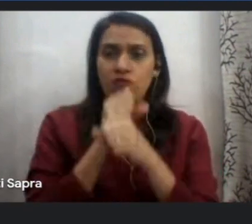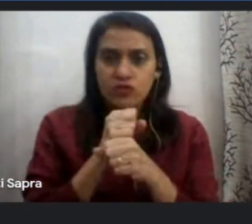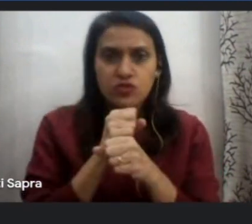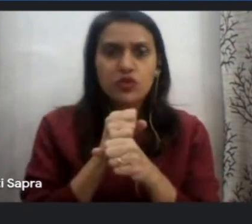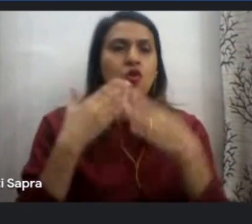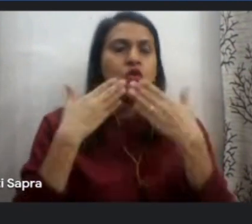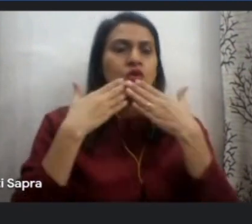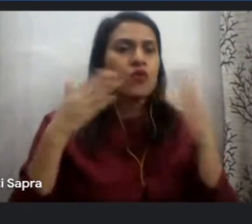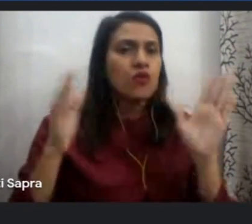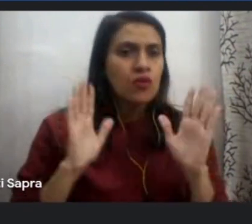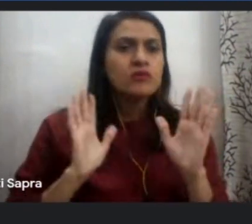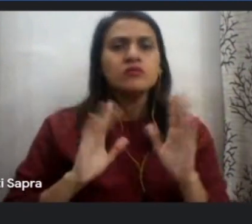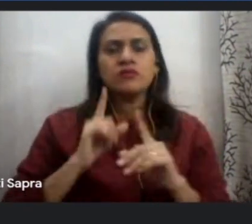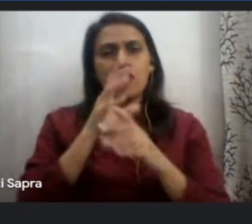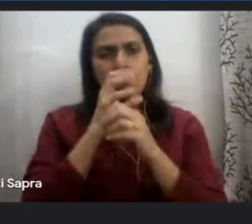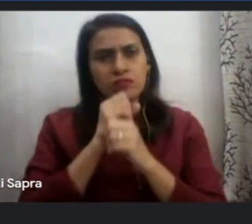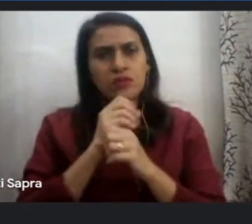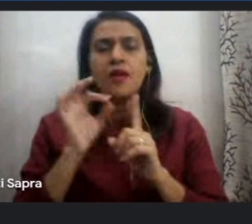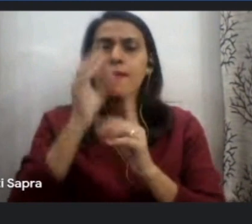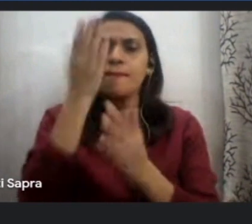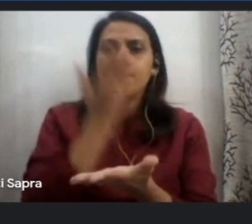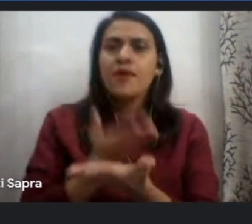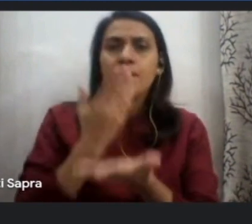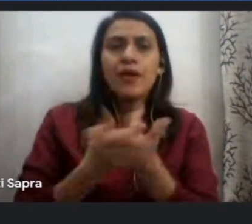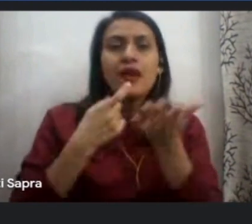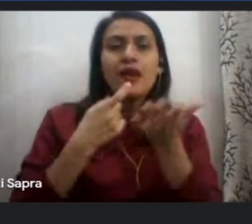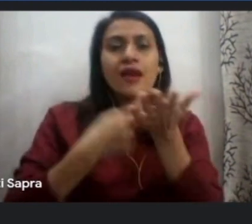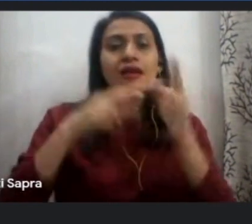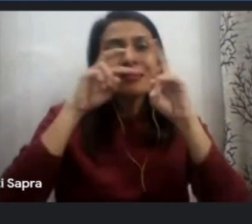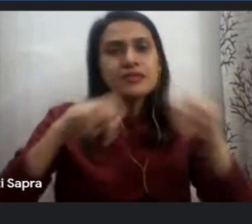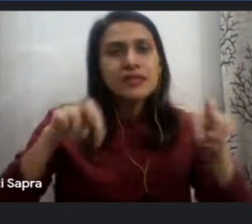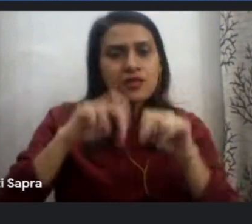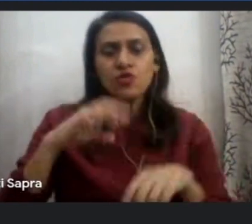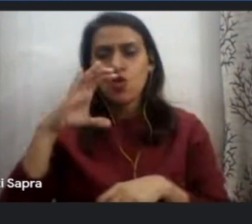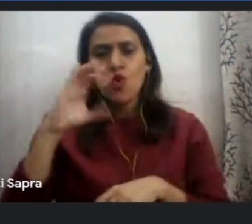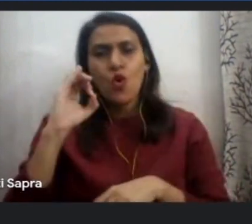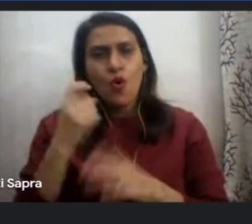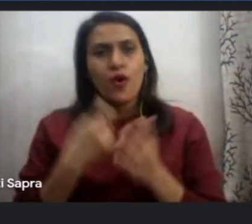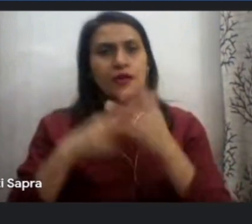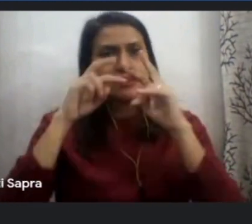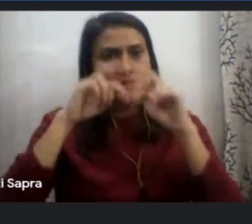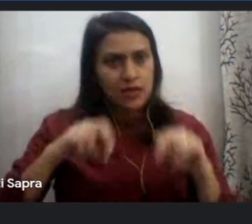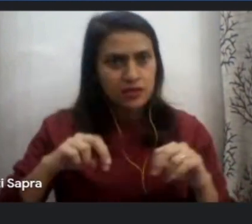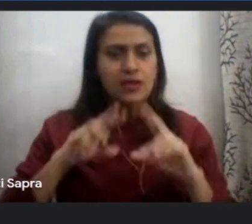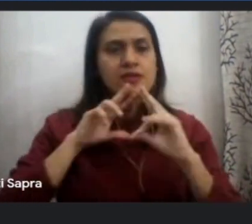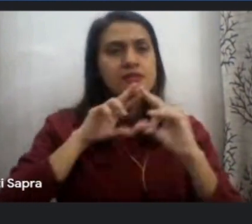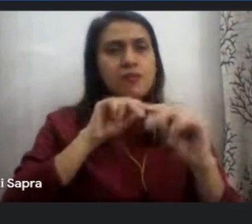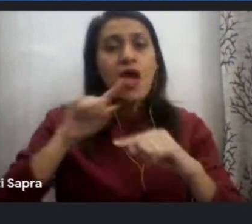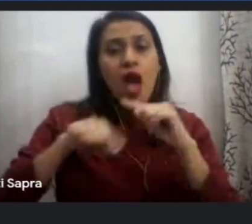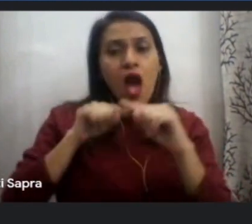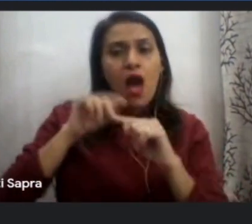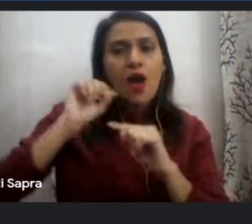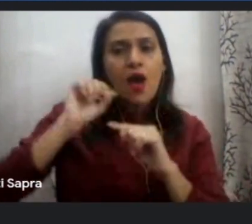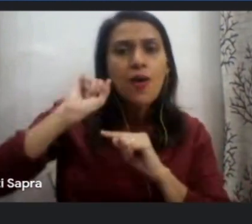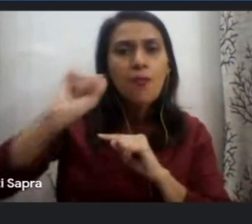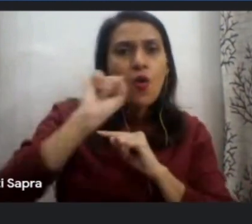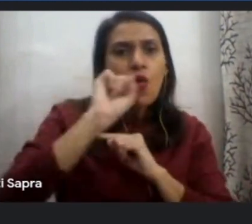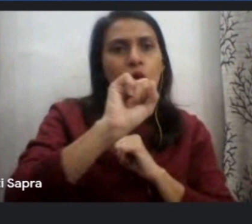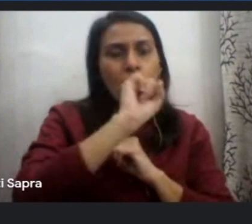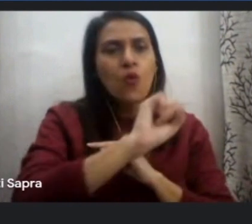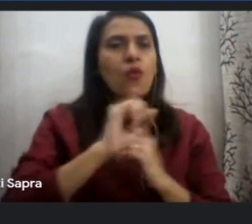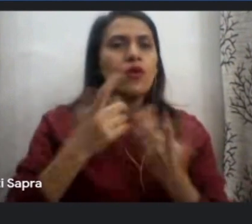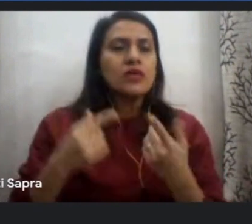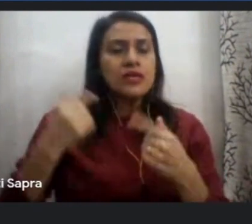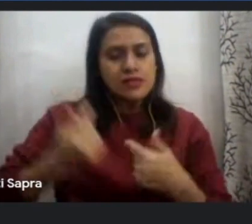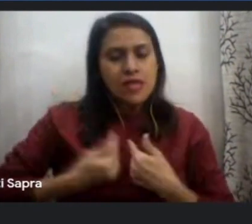anonymity. However, here the research participants are co-researchers speaking about themselves as self-advocates.